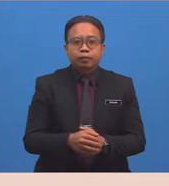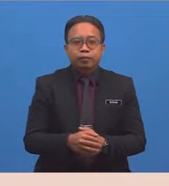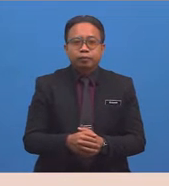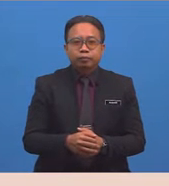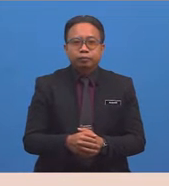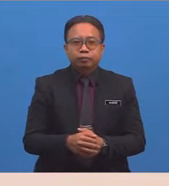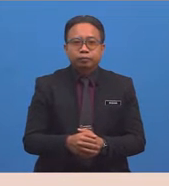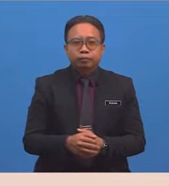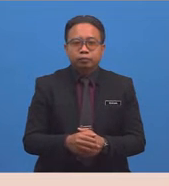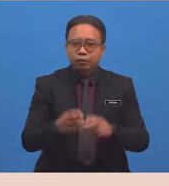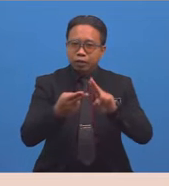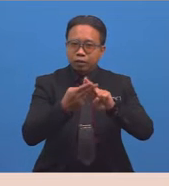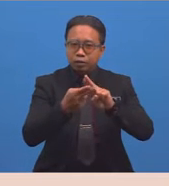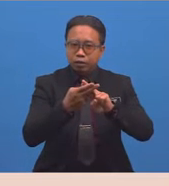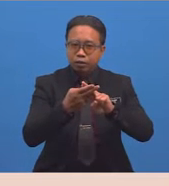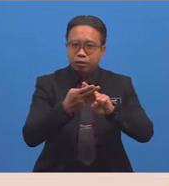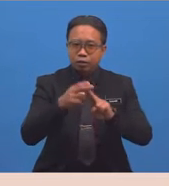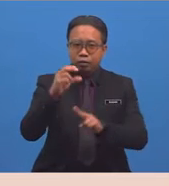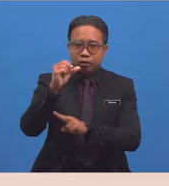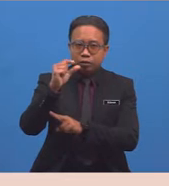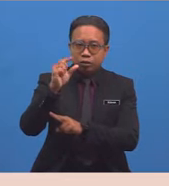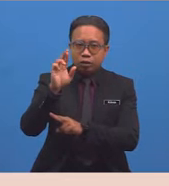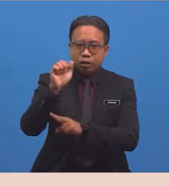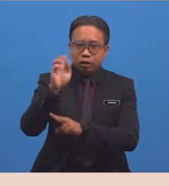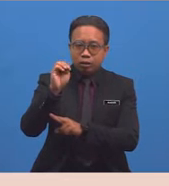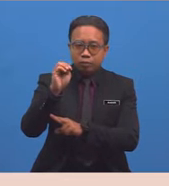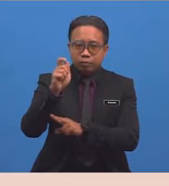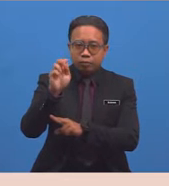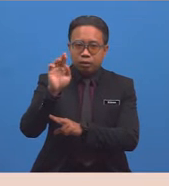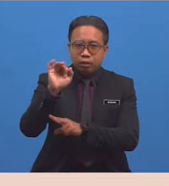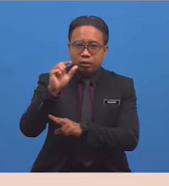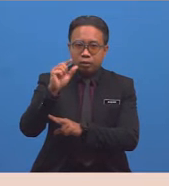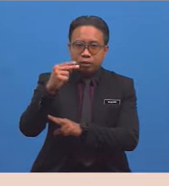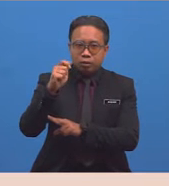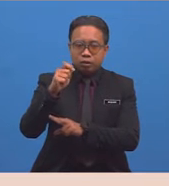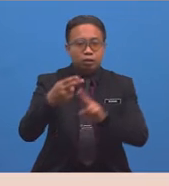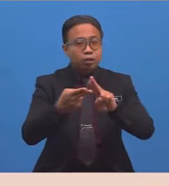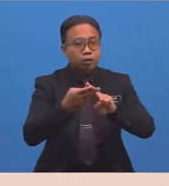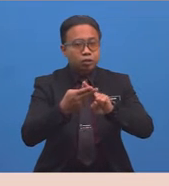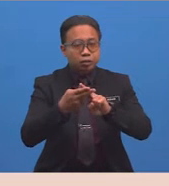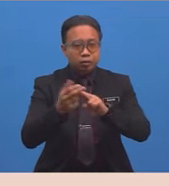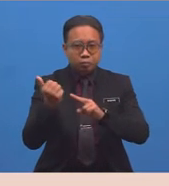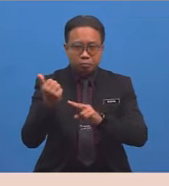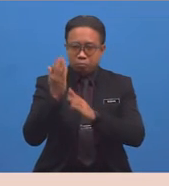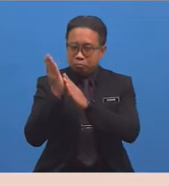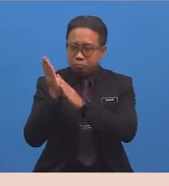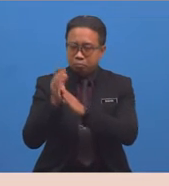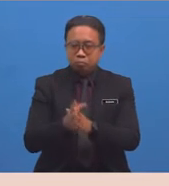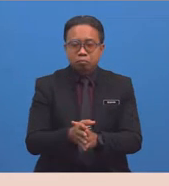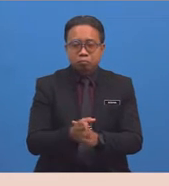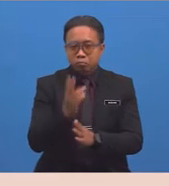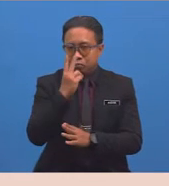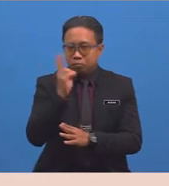Grammarist, hashtag GrammarItRight, hashtag GrammarMadeEasy.